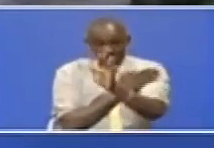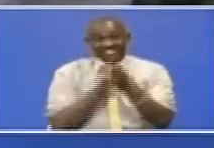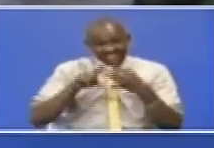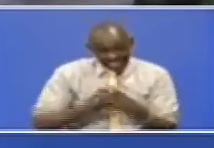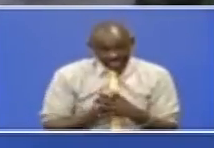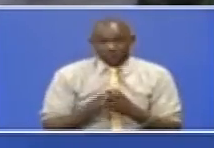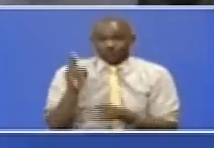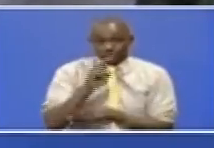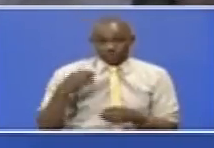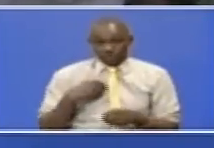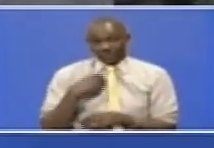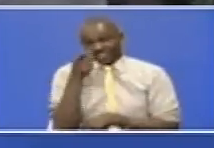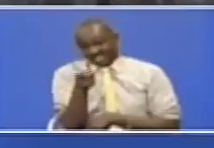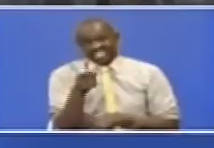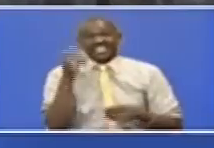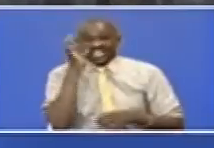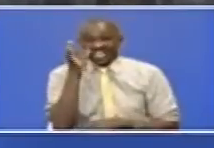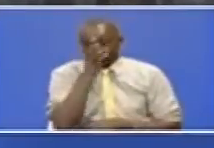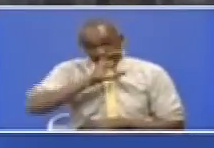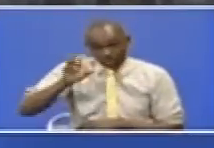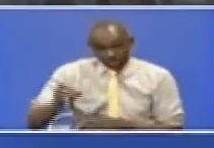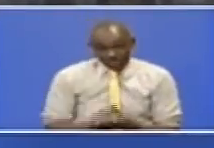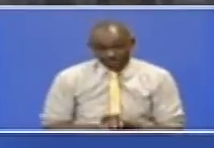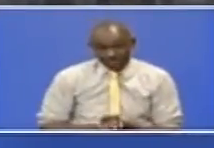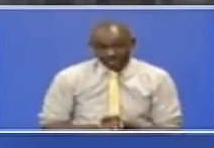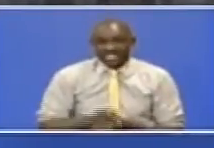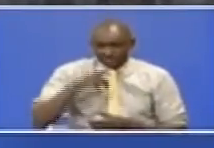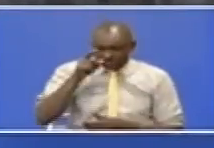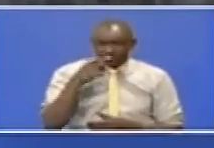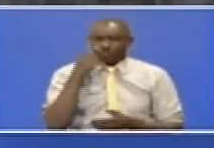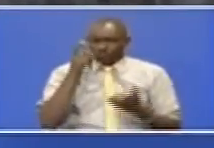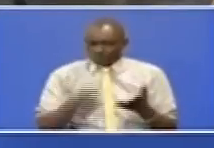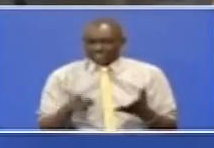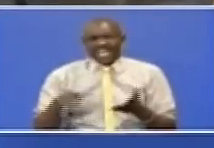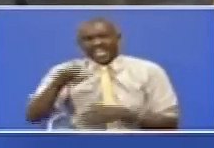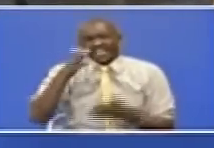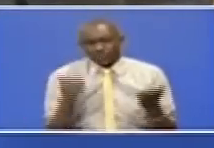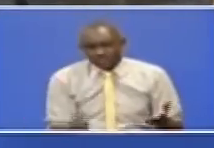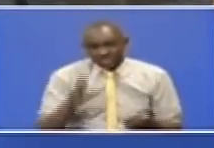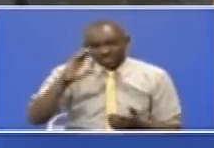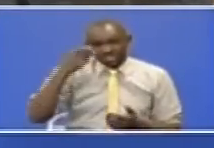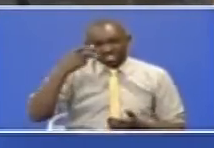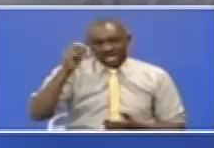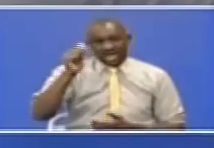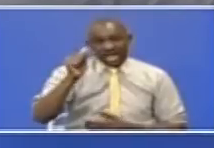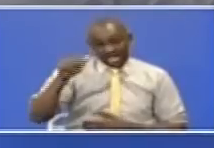of the use of feedlots in Nyeri County. Their facility is located in Chaka